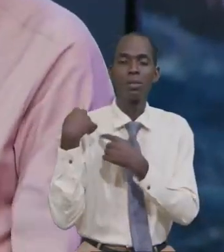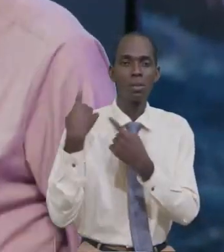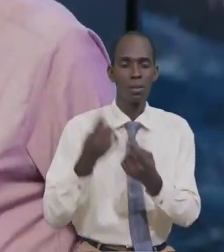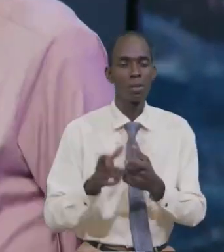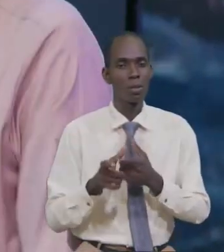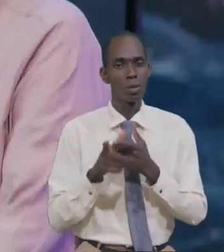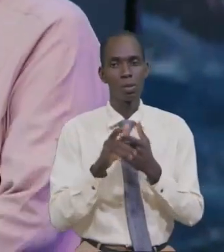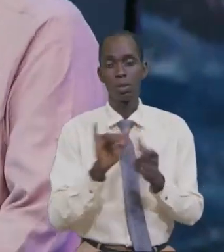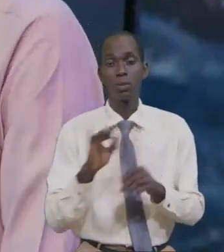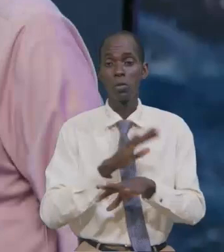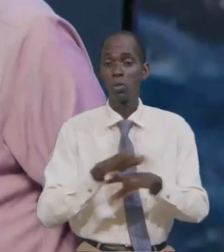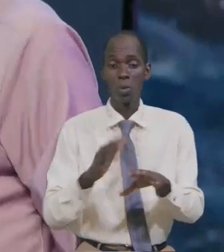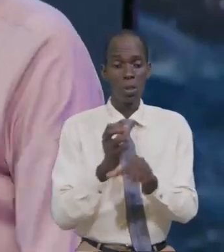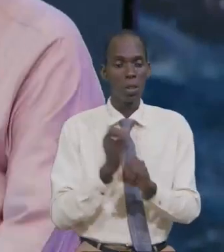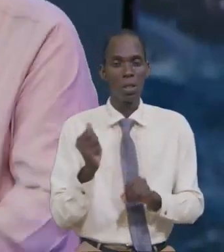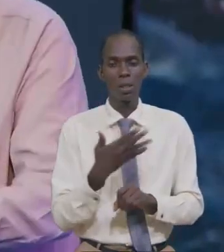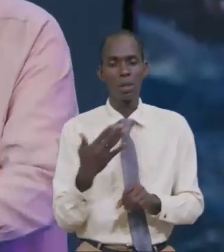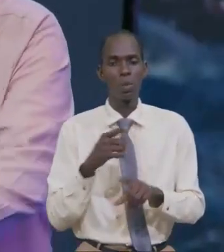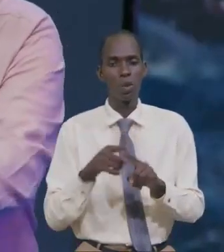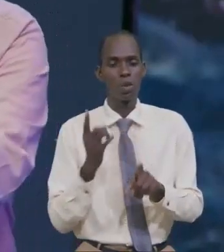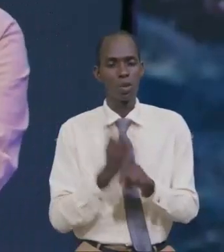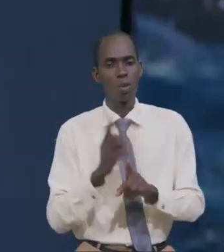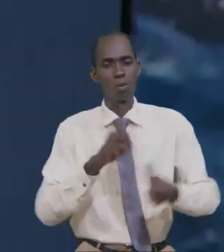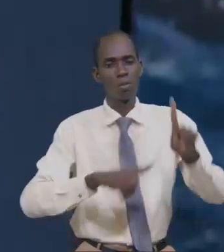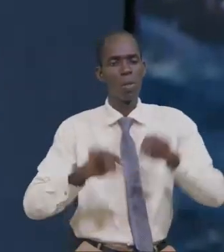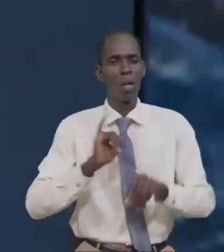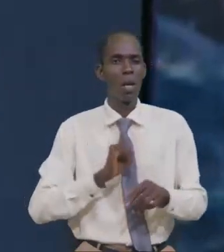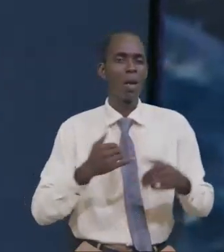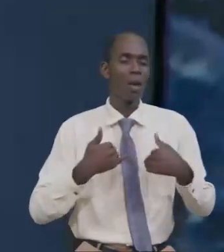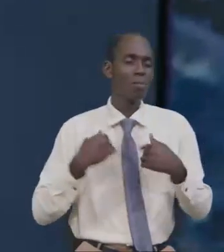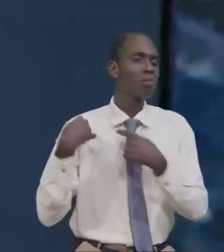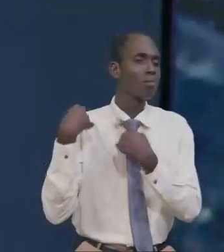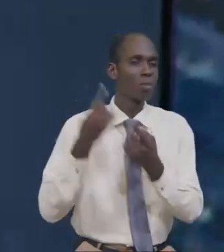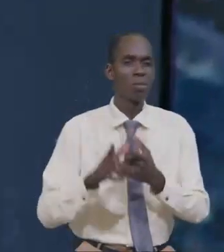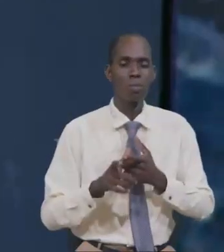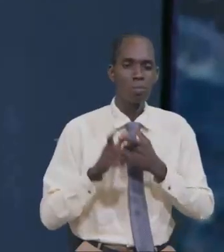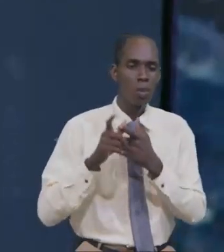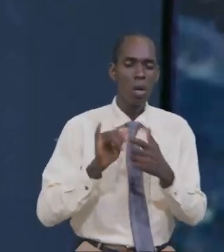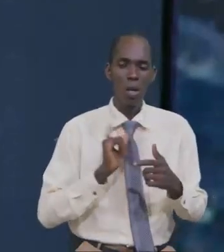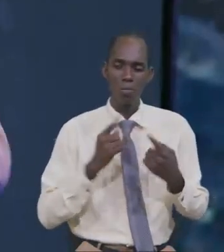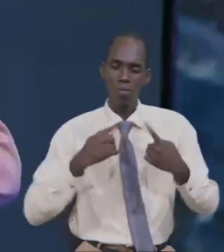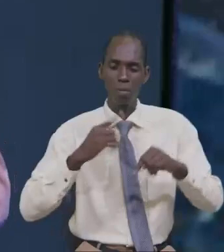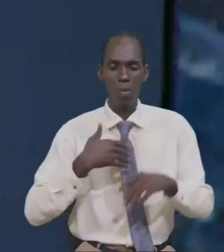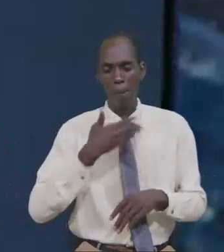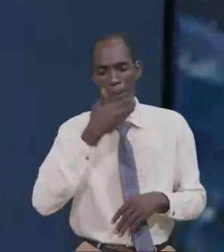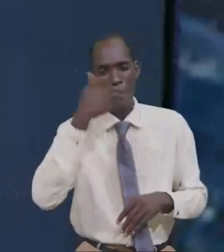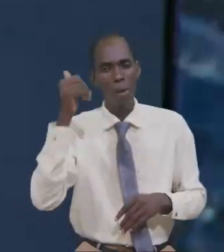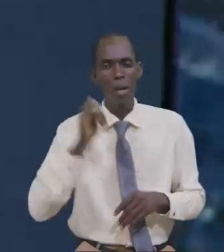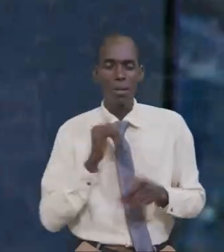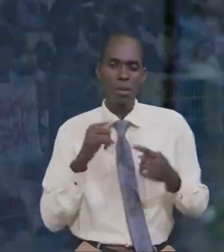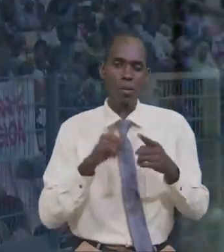to achieve, I have determination, and I'm running. It's what you achieve that speaks for